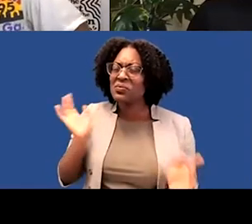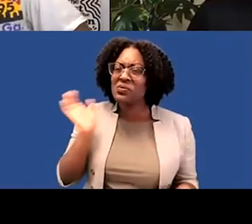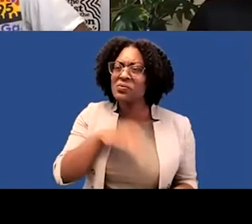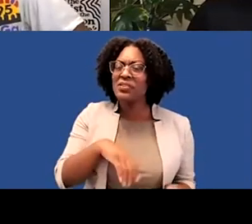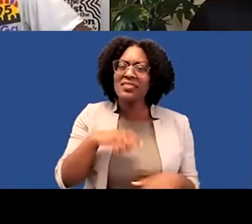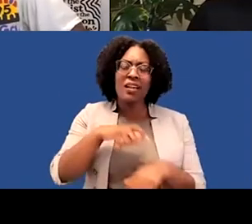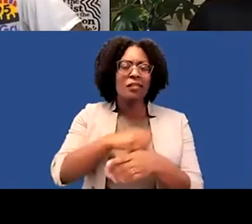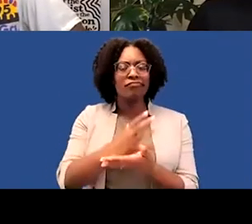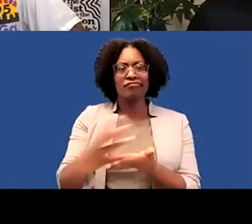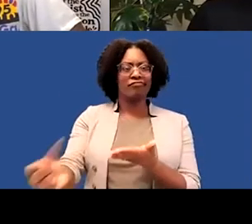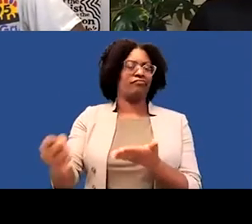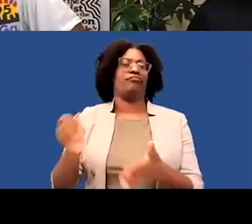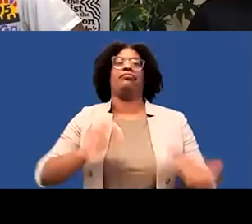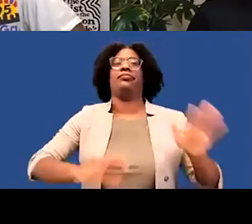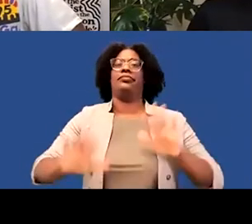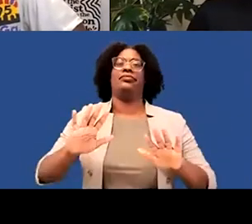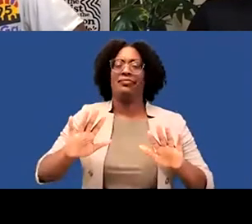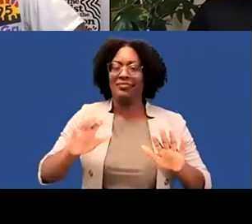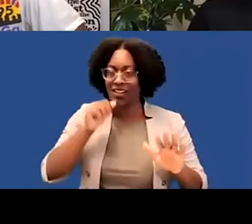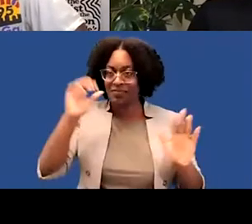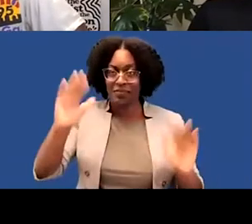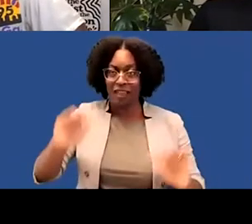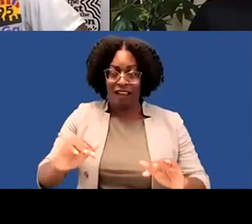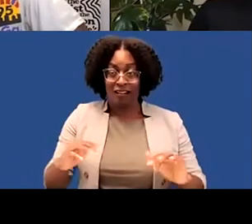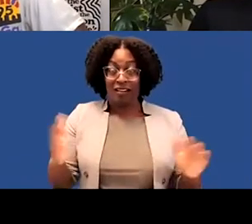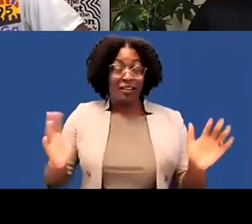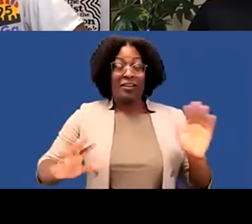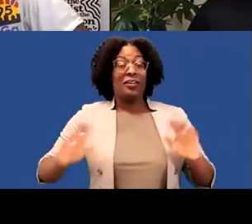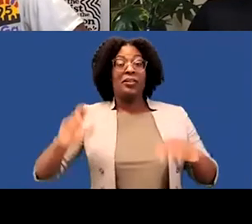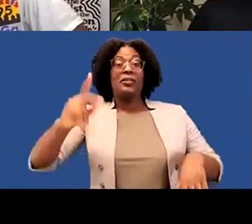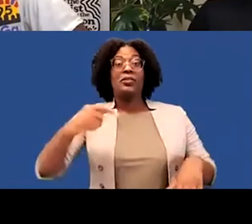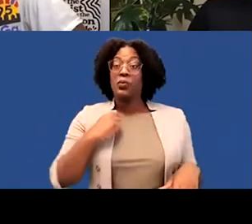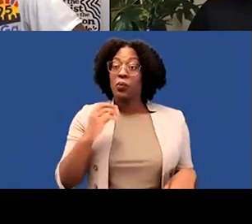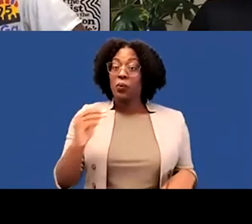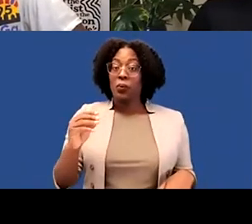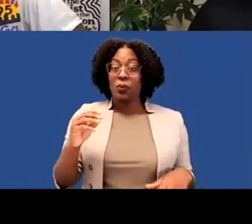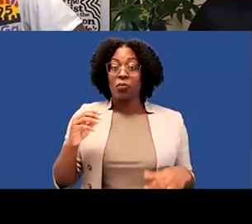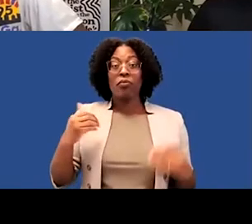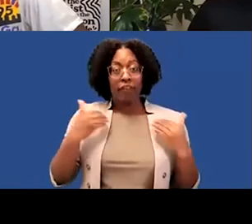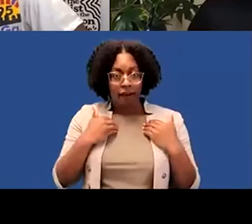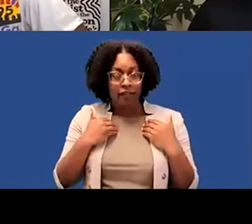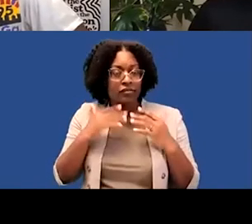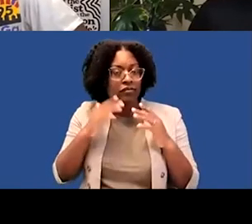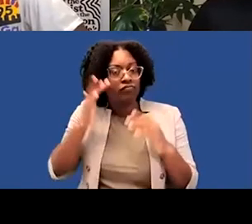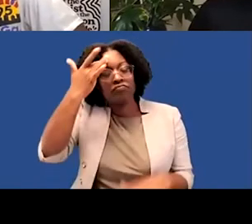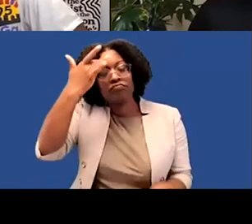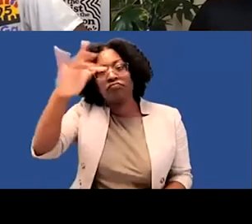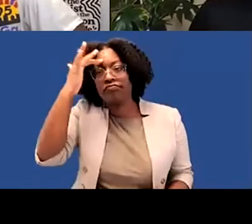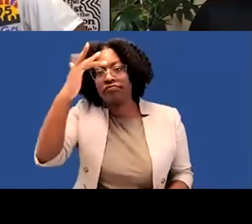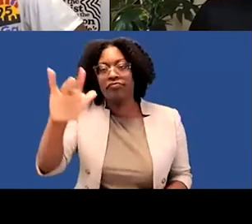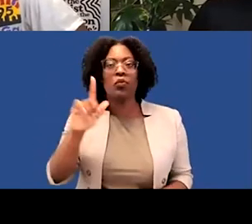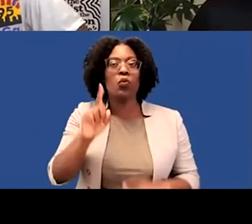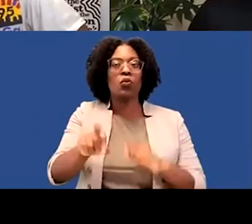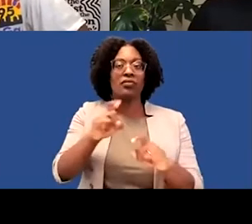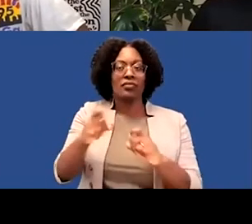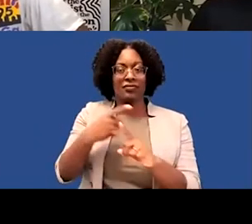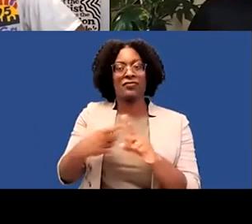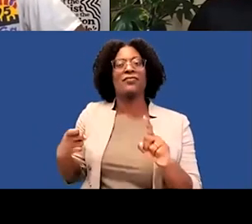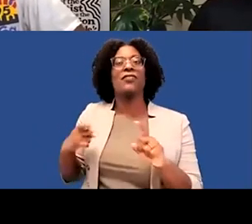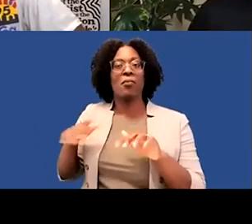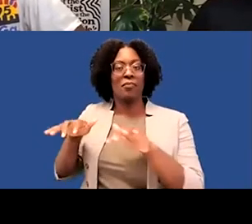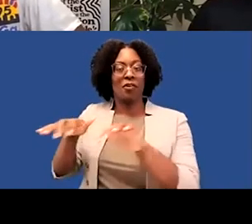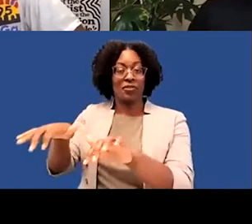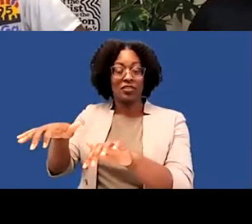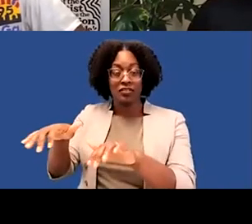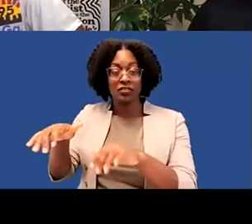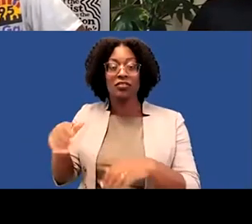really brilliant questions from our guests, which we'll go to next. But just a final question for the group. Jenna, feel